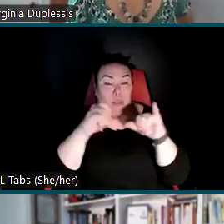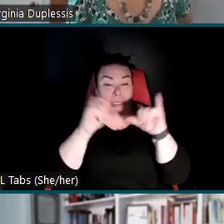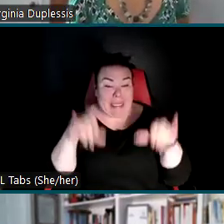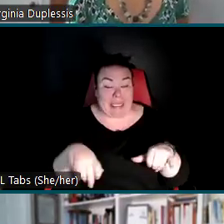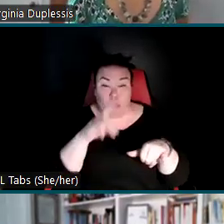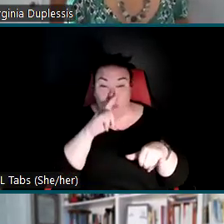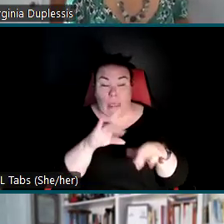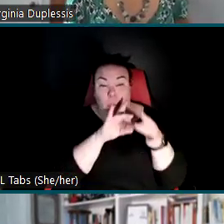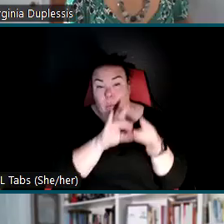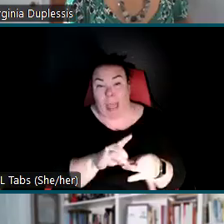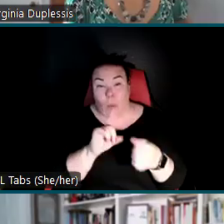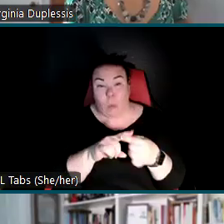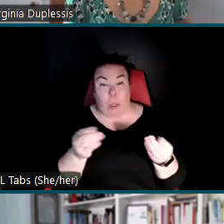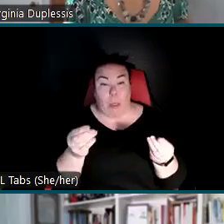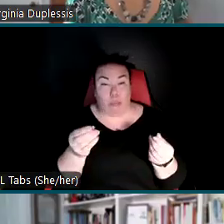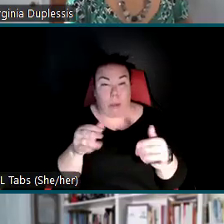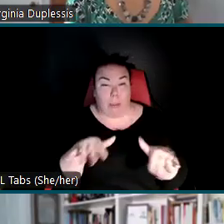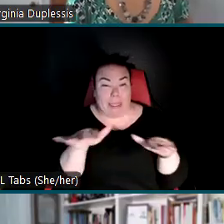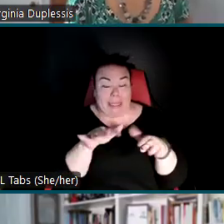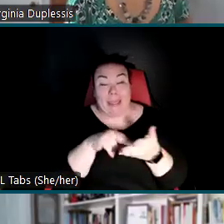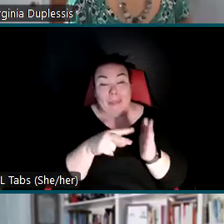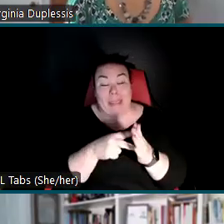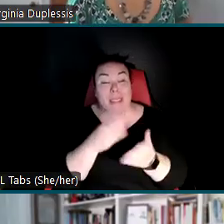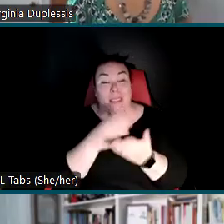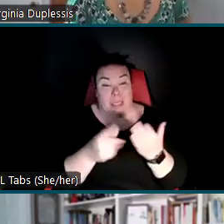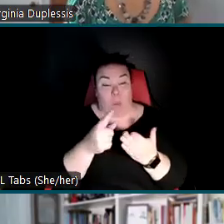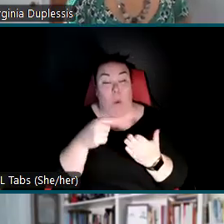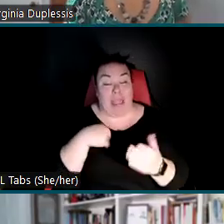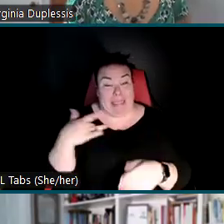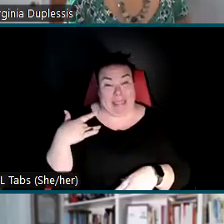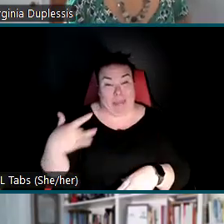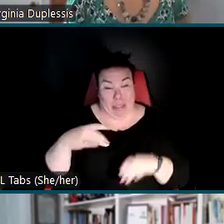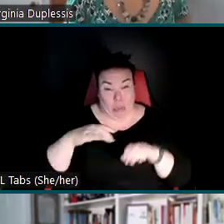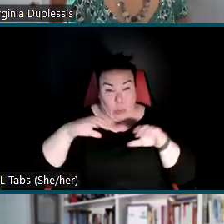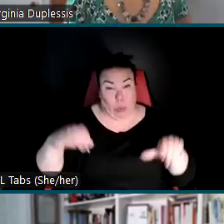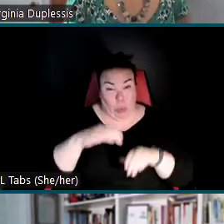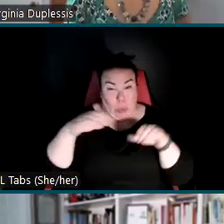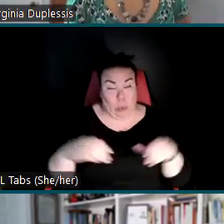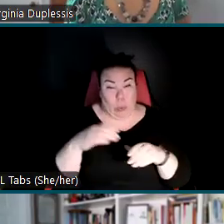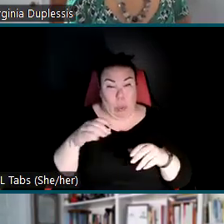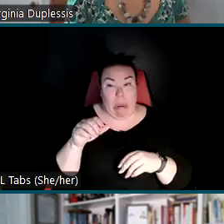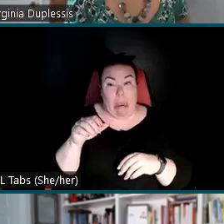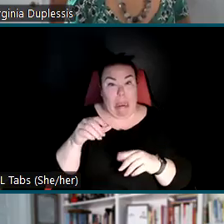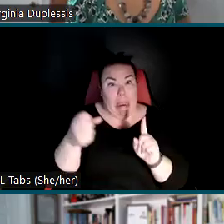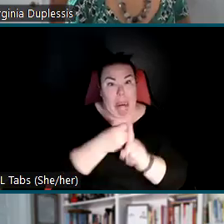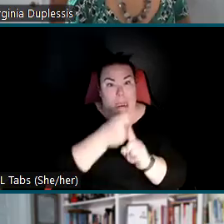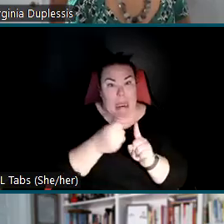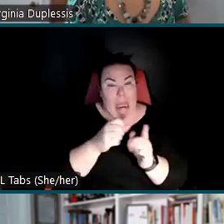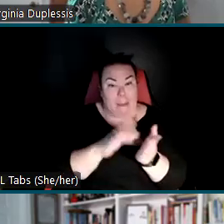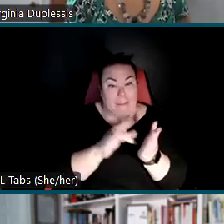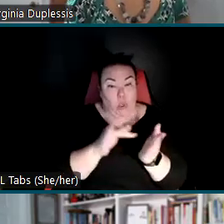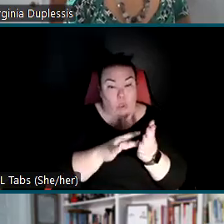that often means that an abuser is able to access all of the disaster assistance that's meant for the entire